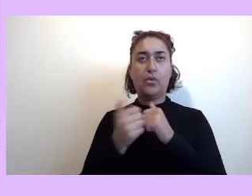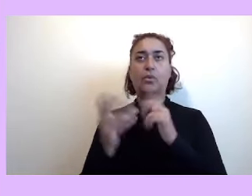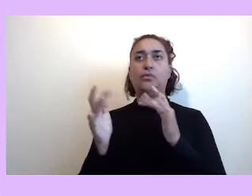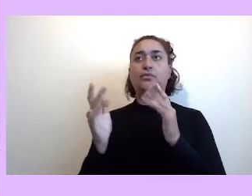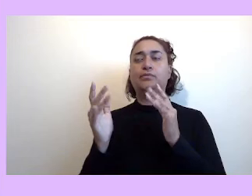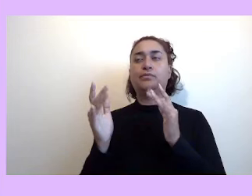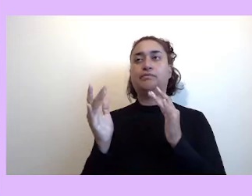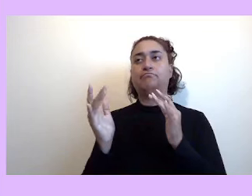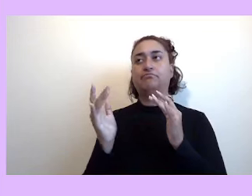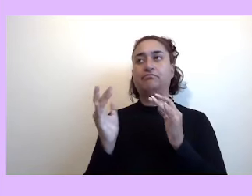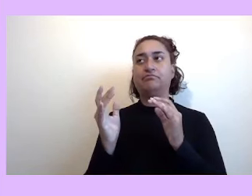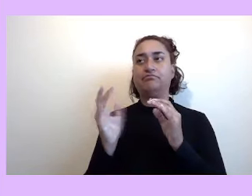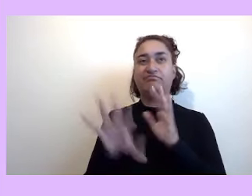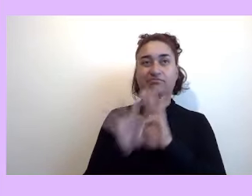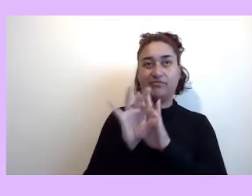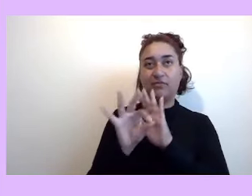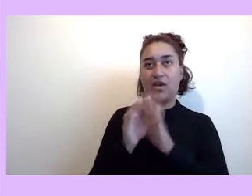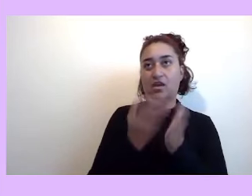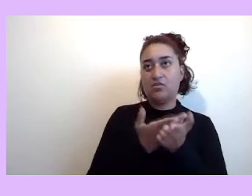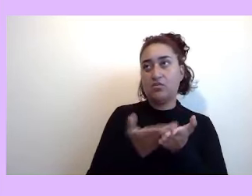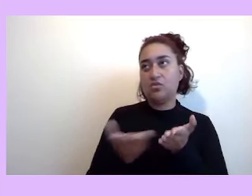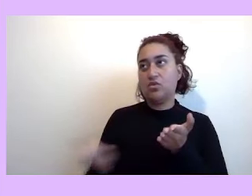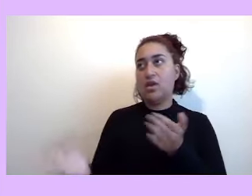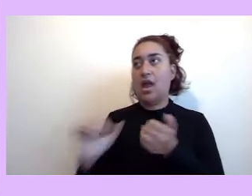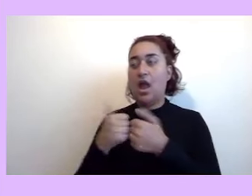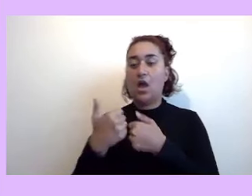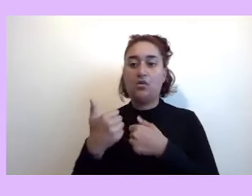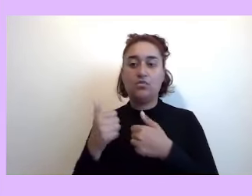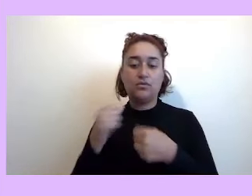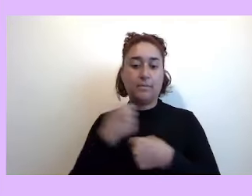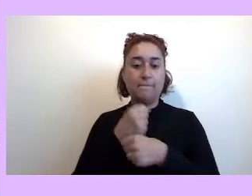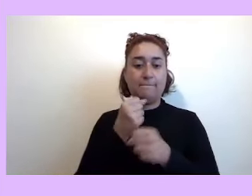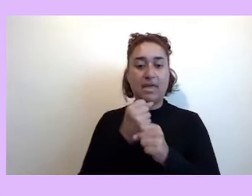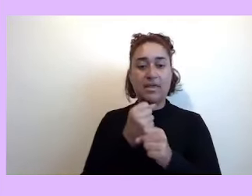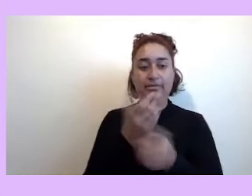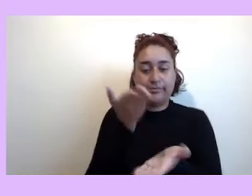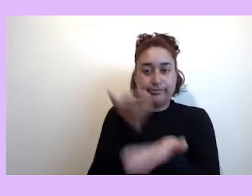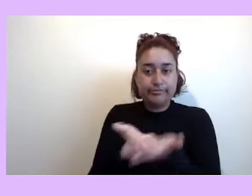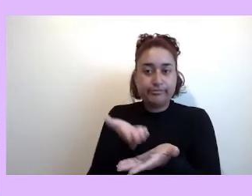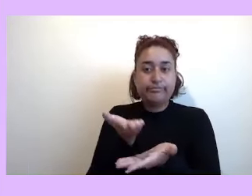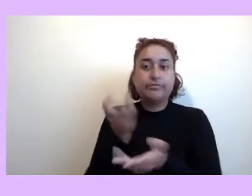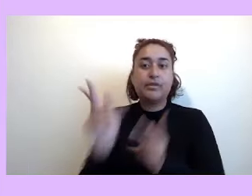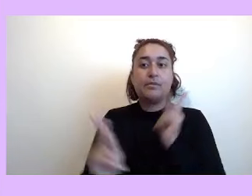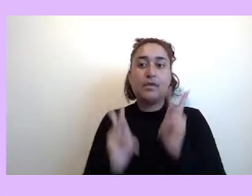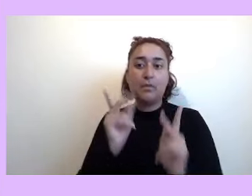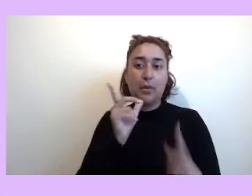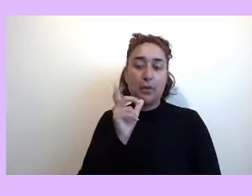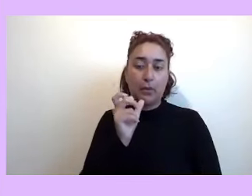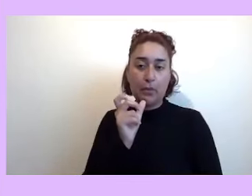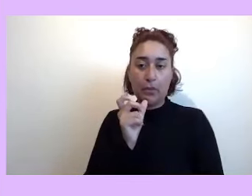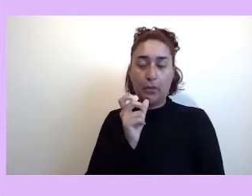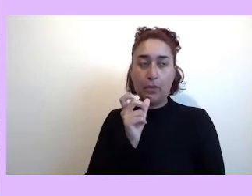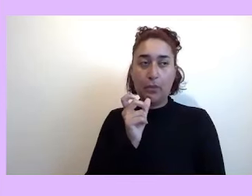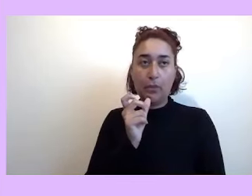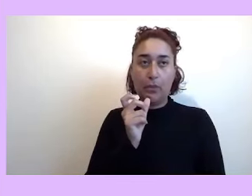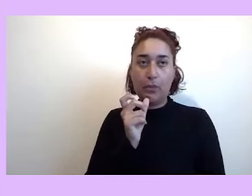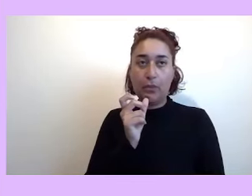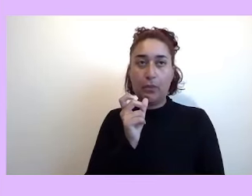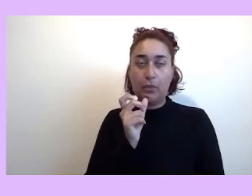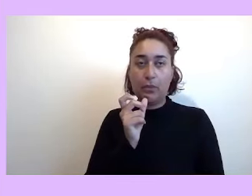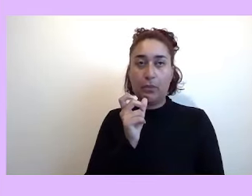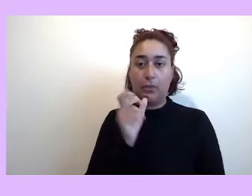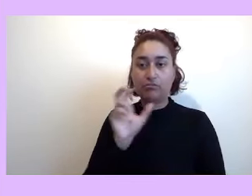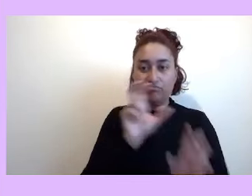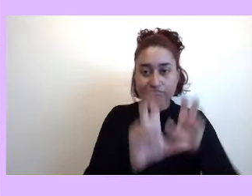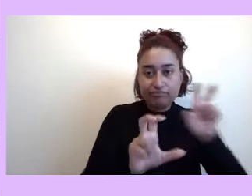resource, how to make the case to the people who are able to disseminate